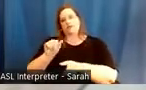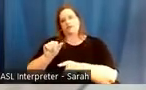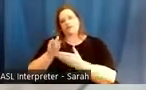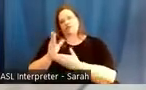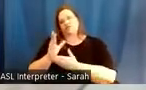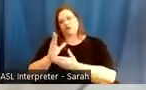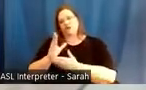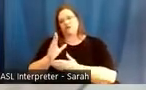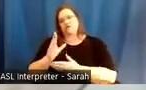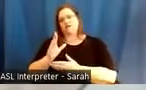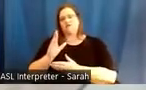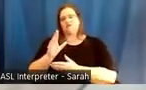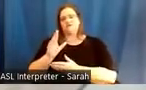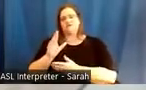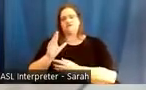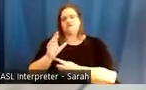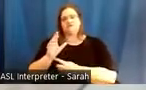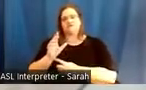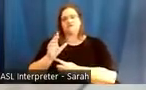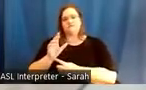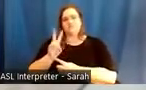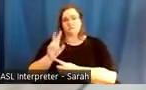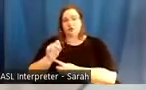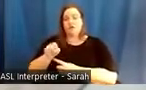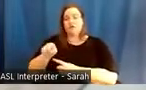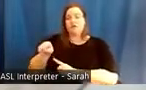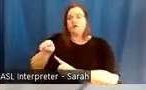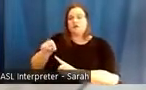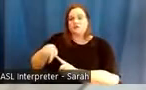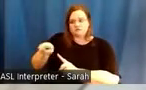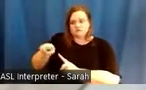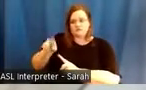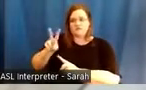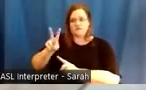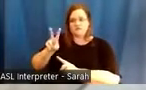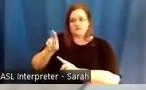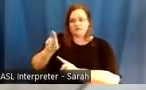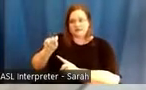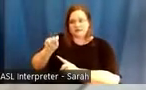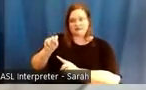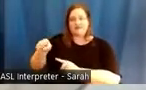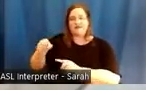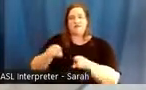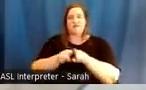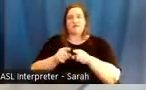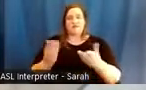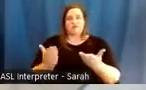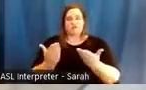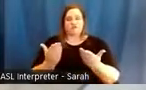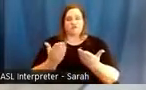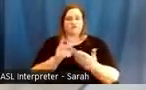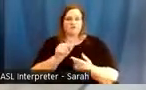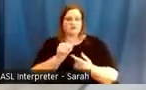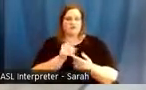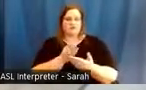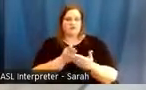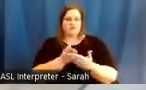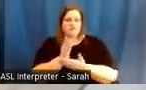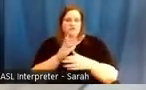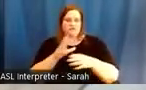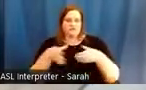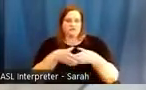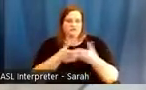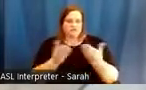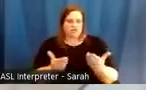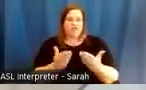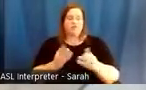from DRVT, Disability Rights Vermont, and Vermont Legal Aid on tonight as well. We represent and provide